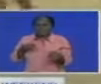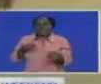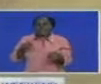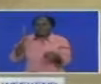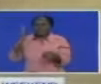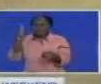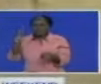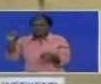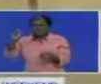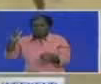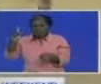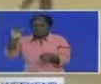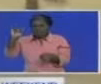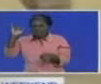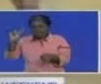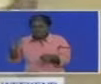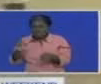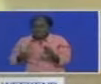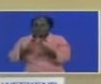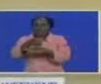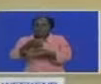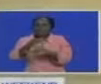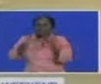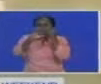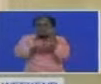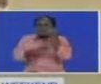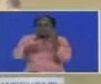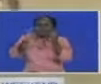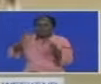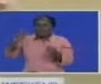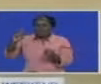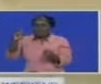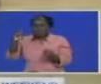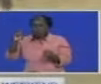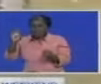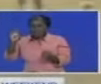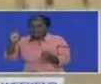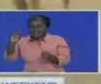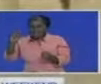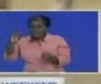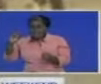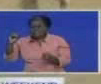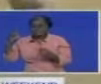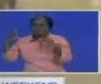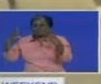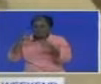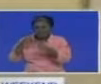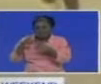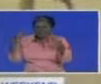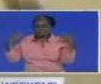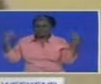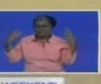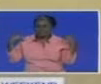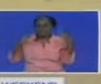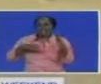at the Warren Tuskies cross-country. Florence Kiplagat is sharpening her skills for the New Delhi Half Marathon due